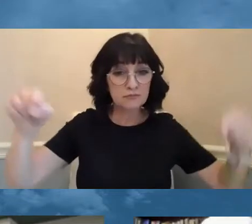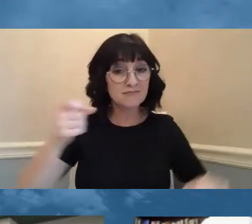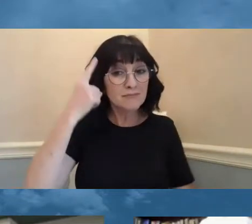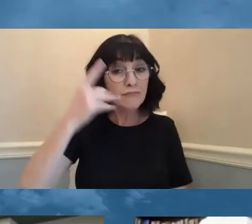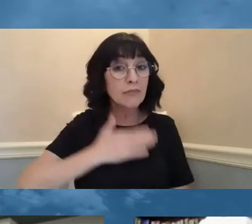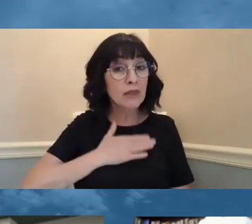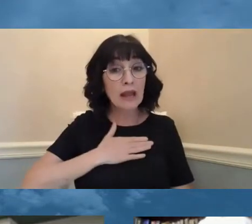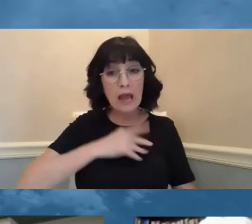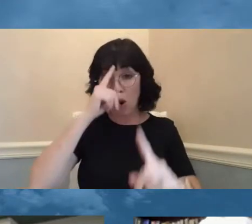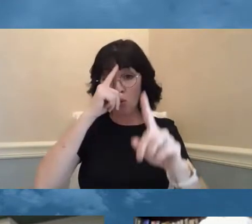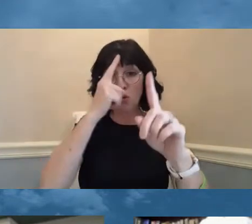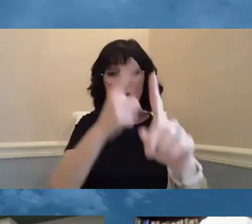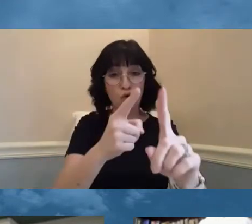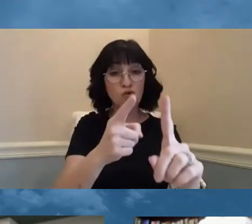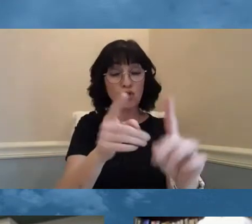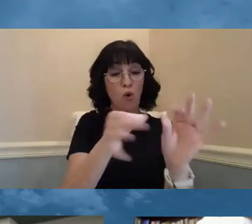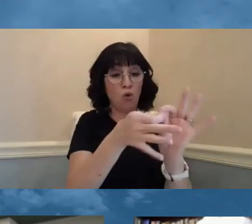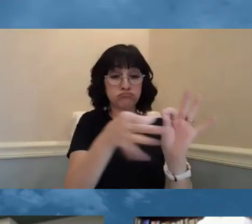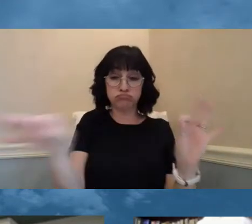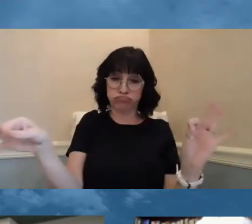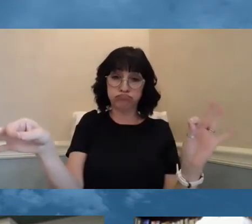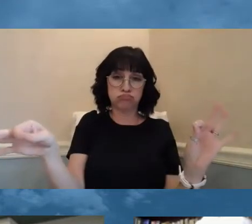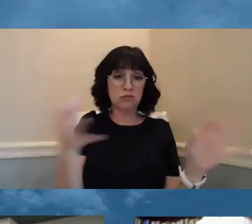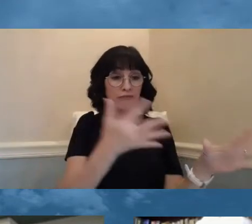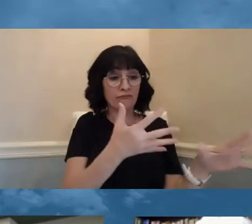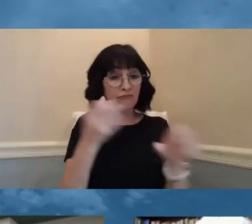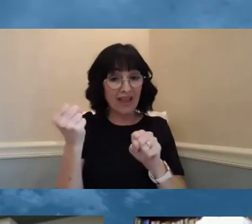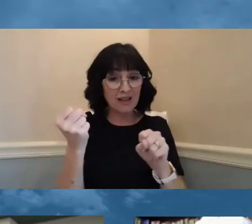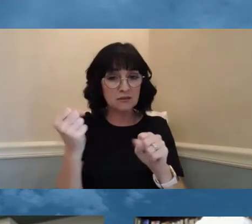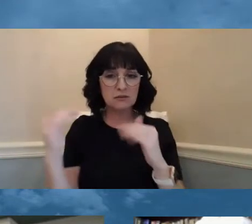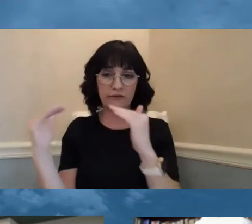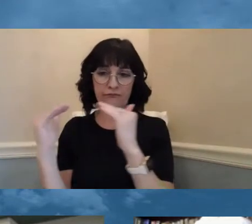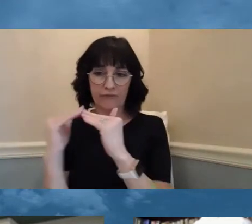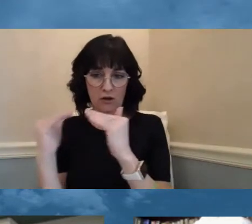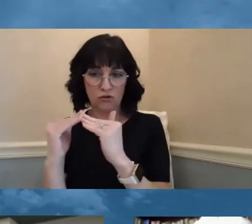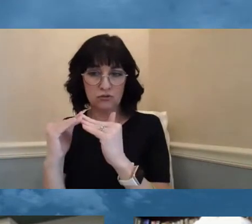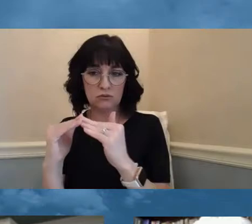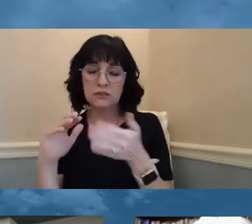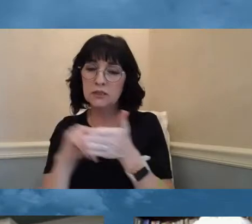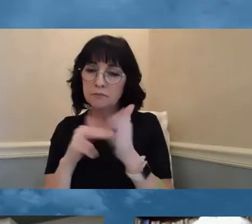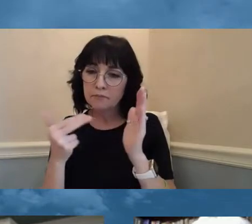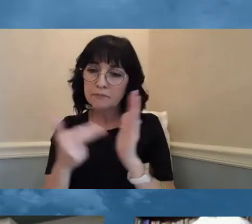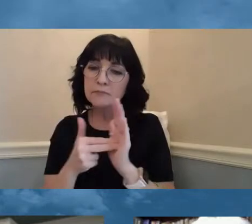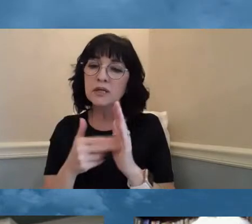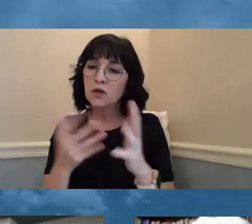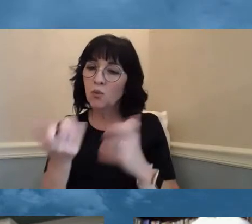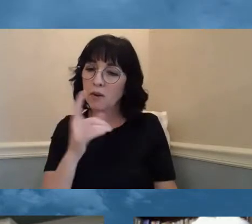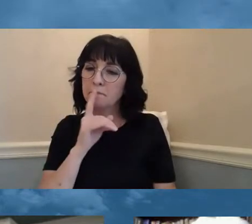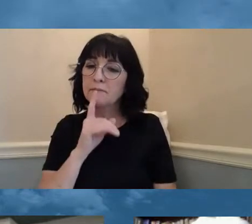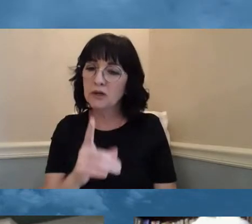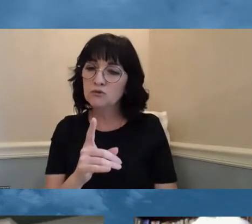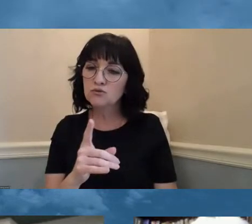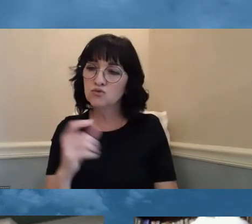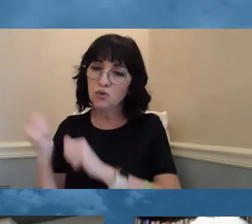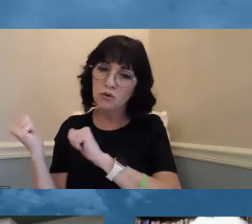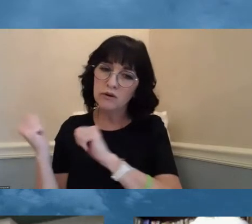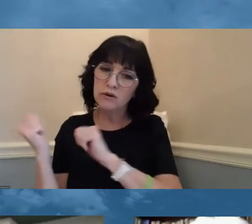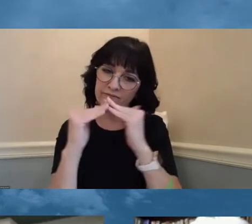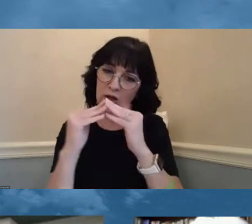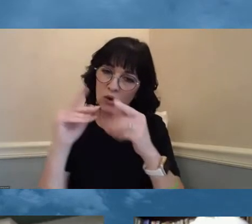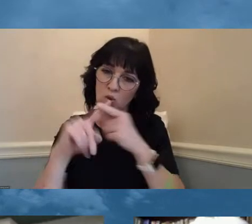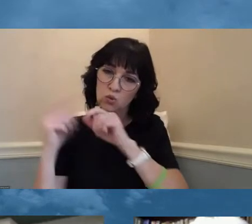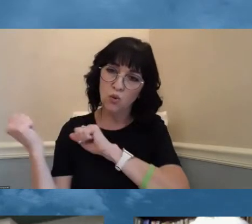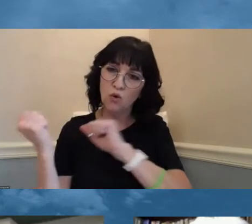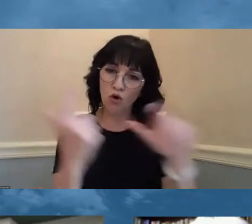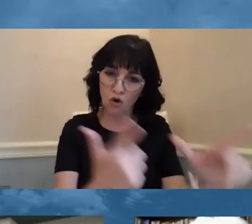Delawareans' arm as quickly as we can, as efficiently as we can, with access to all our respective communities,